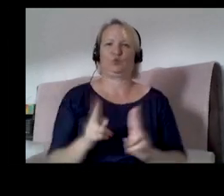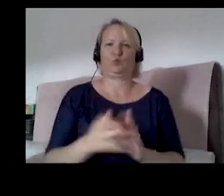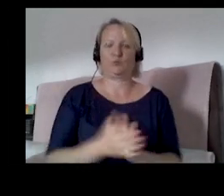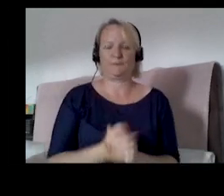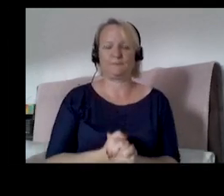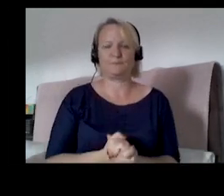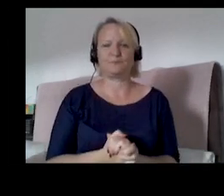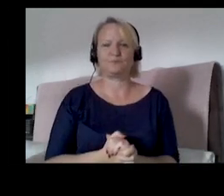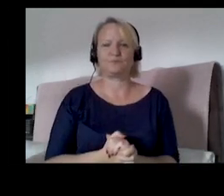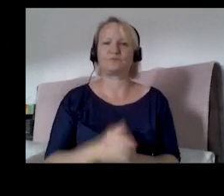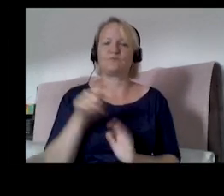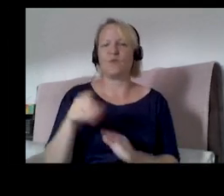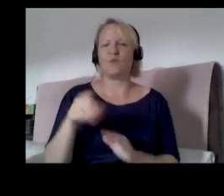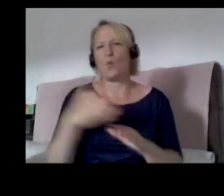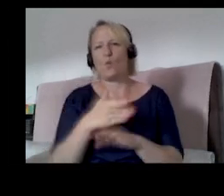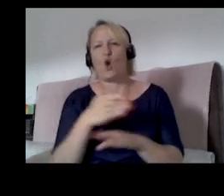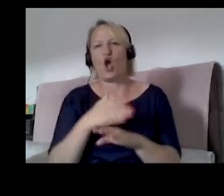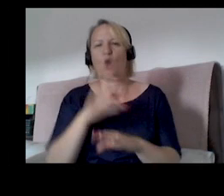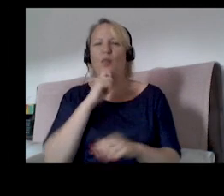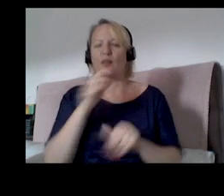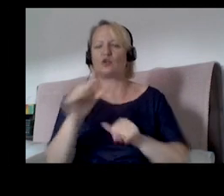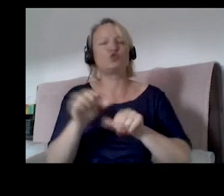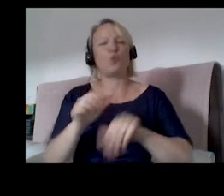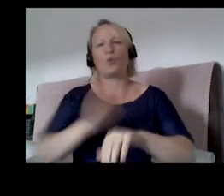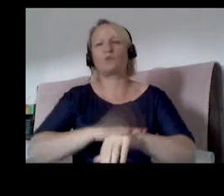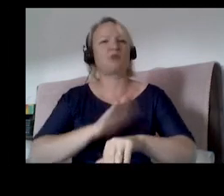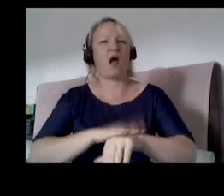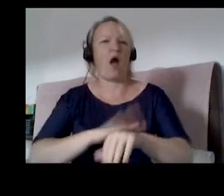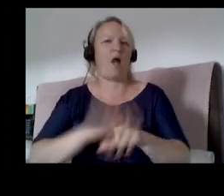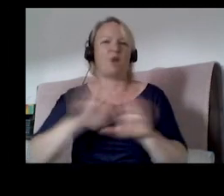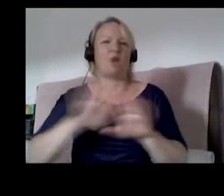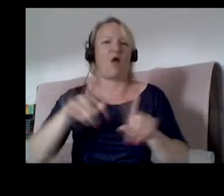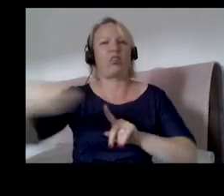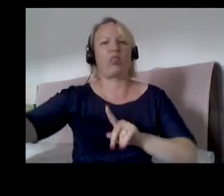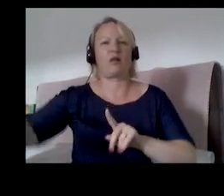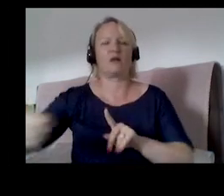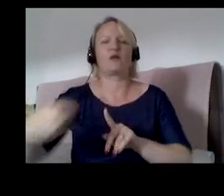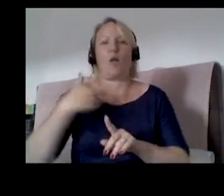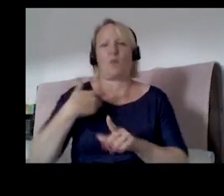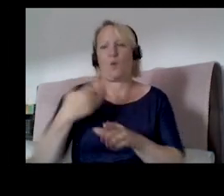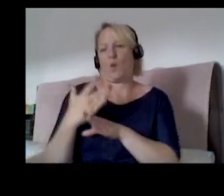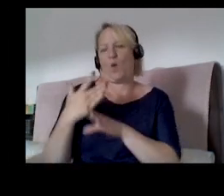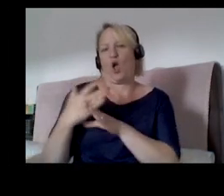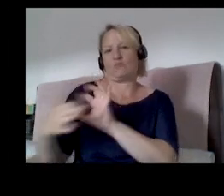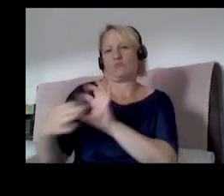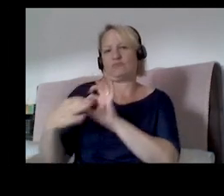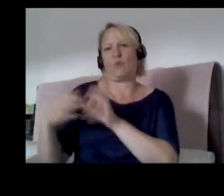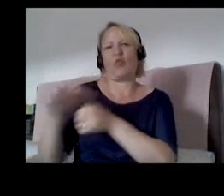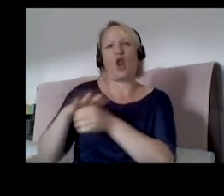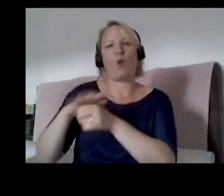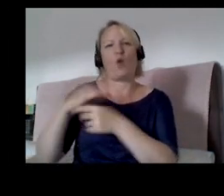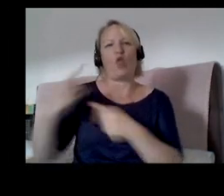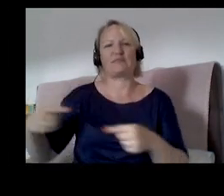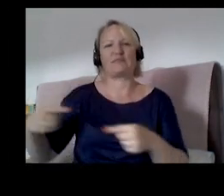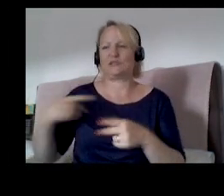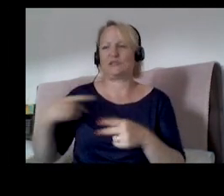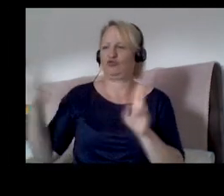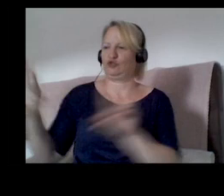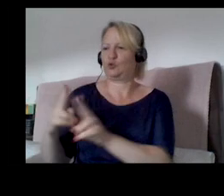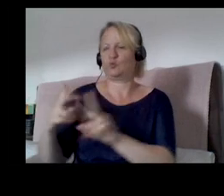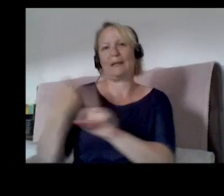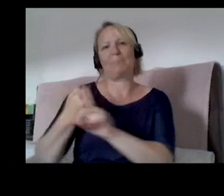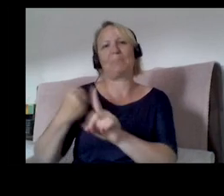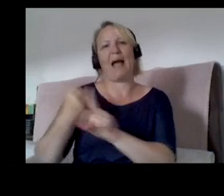to road, railway and utilities networks. These works are anticipated to be for short periods, and we would work closely with the